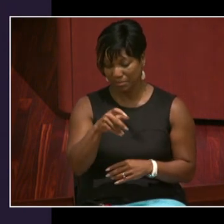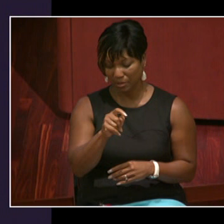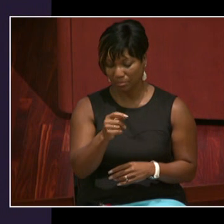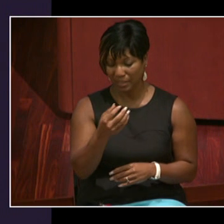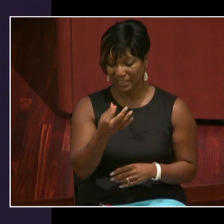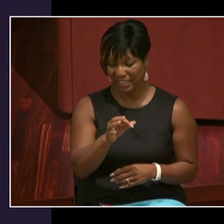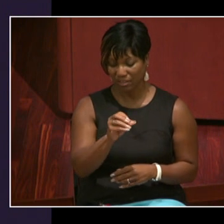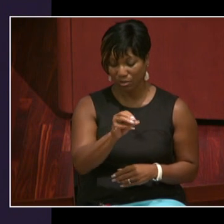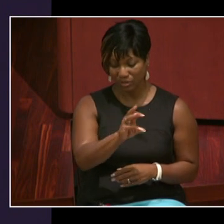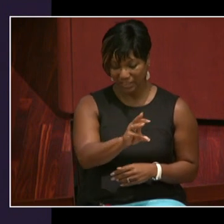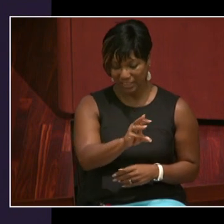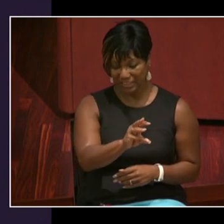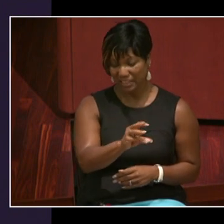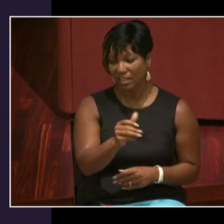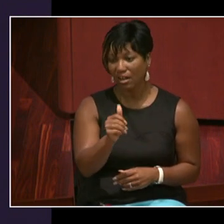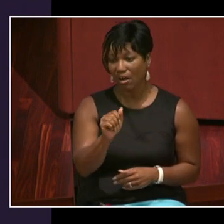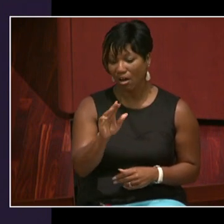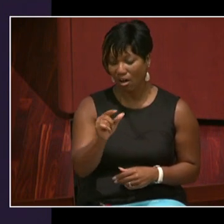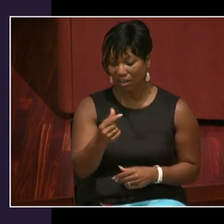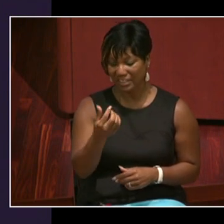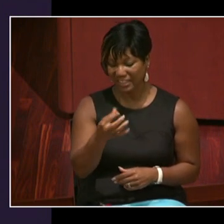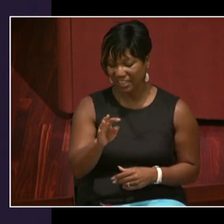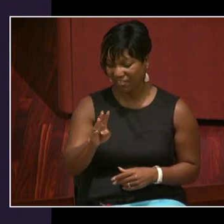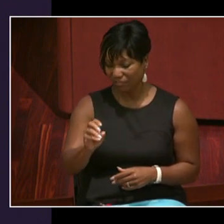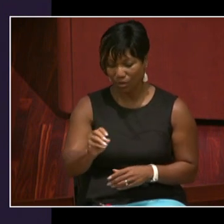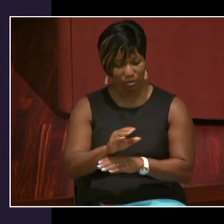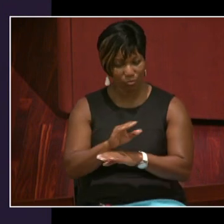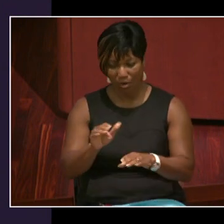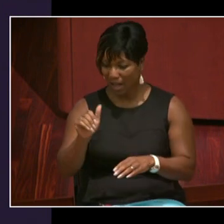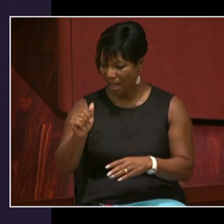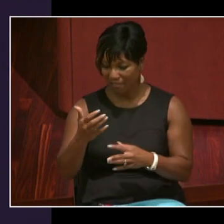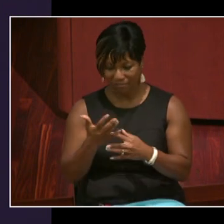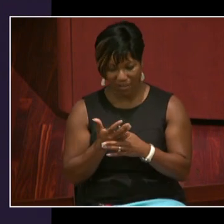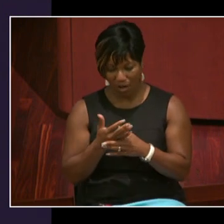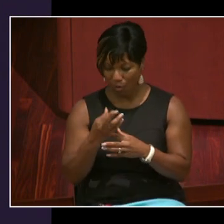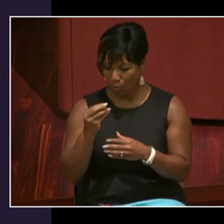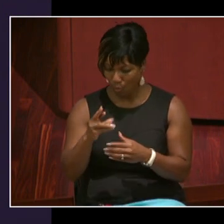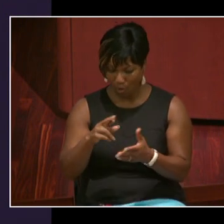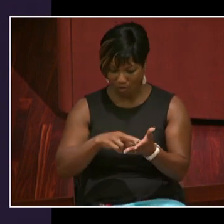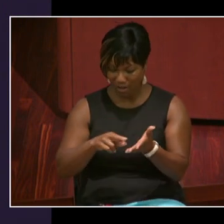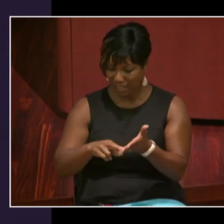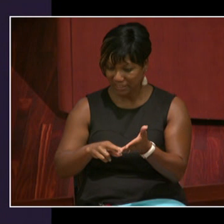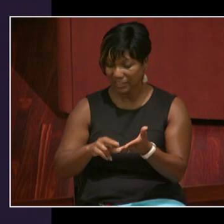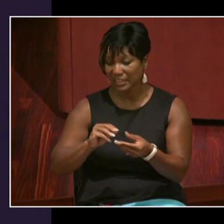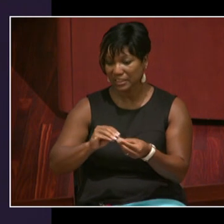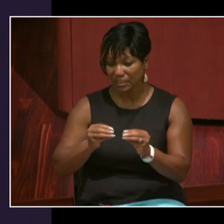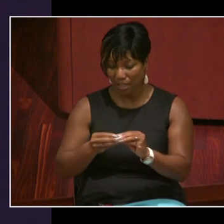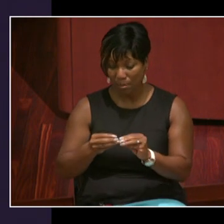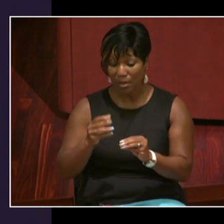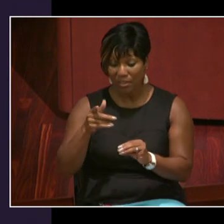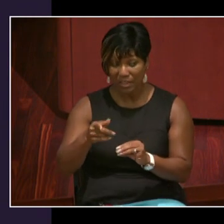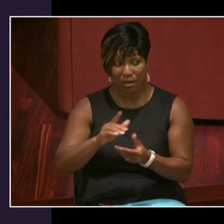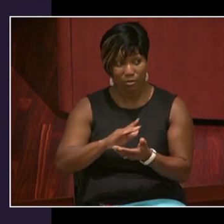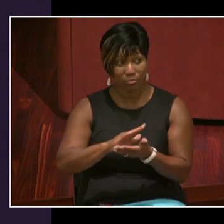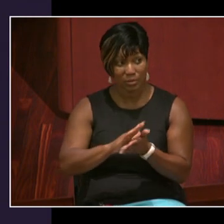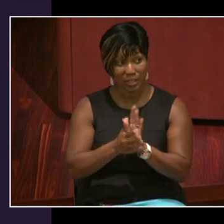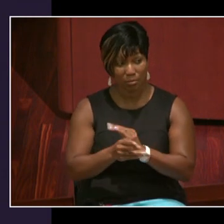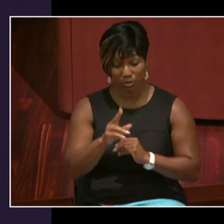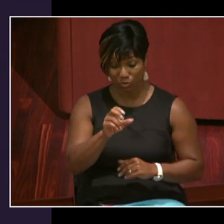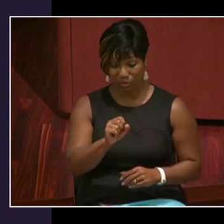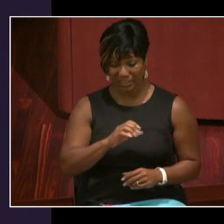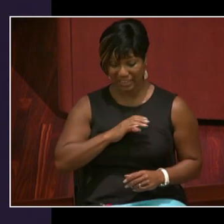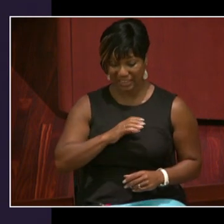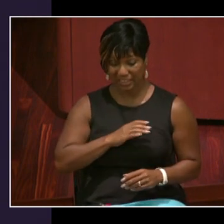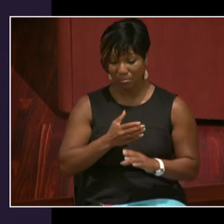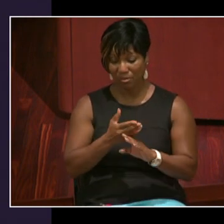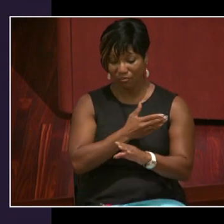1940, they will not have an A file or an alien registration number. They would have been naturalized prior to the alien registration of